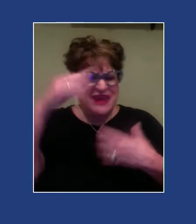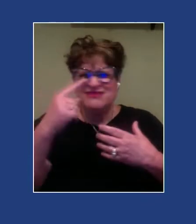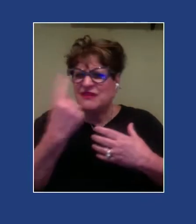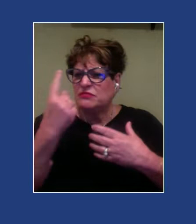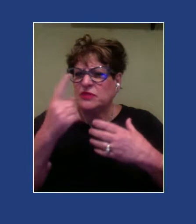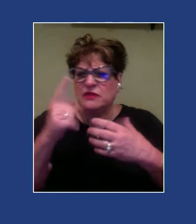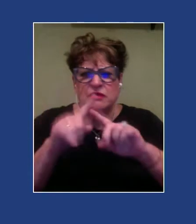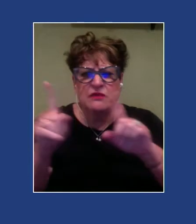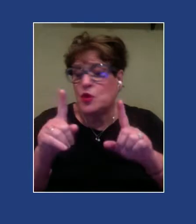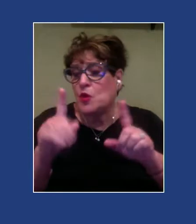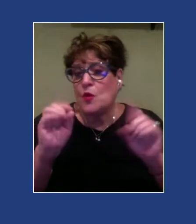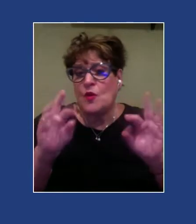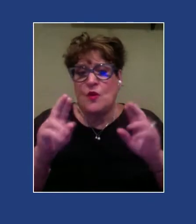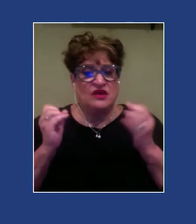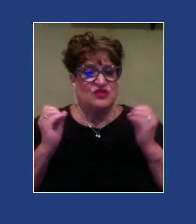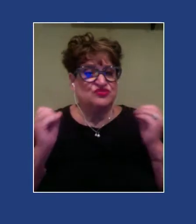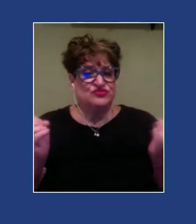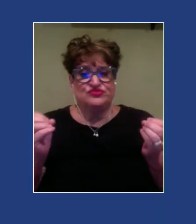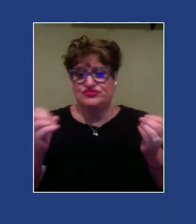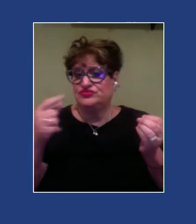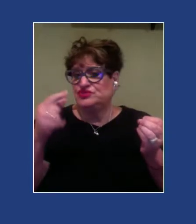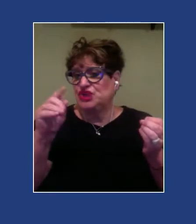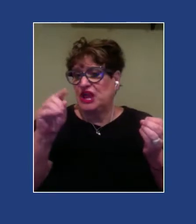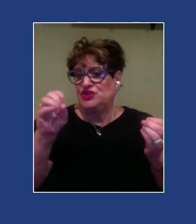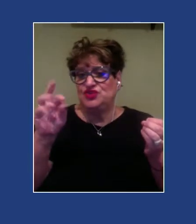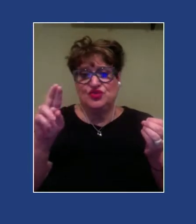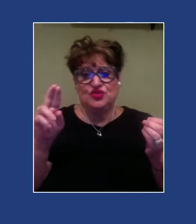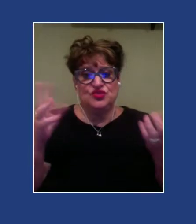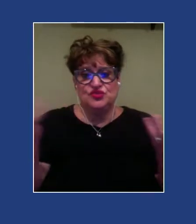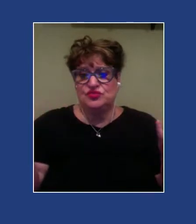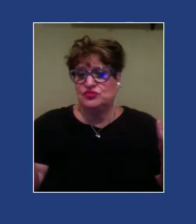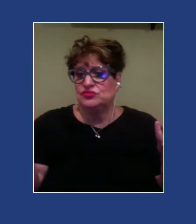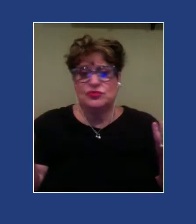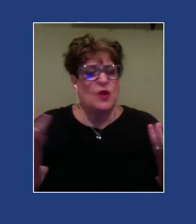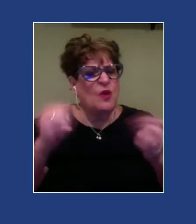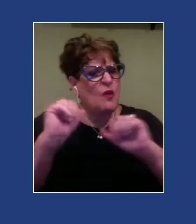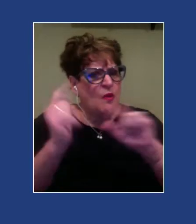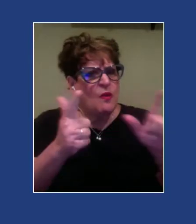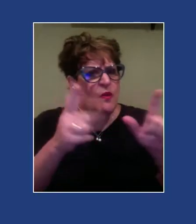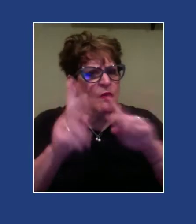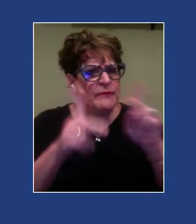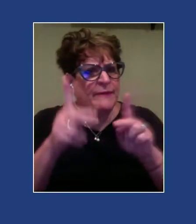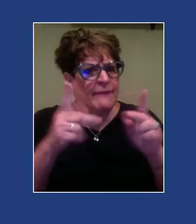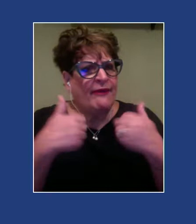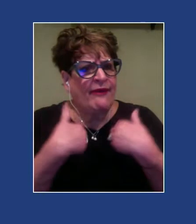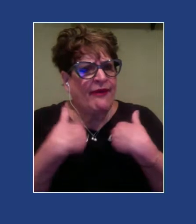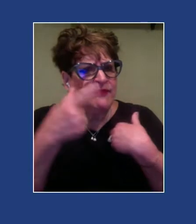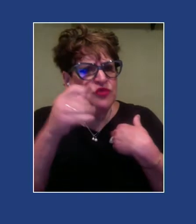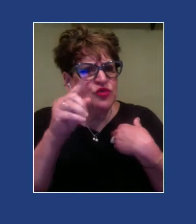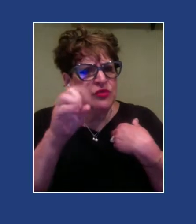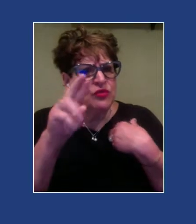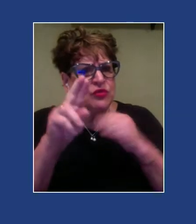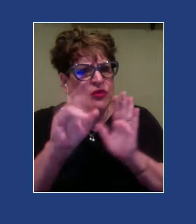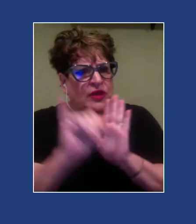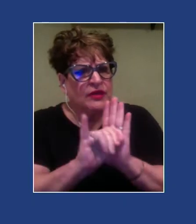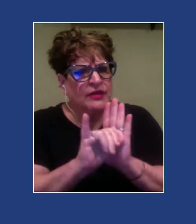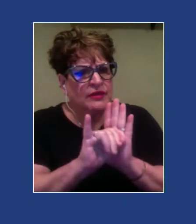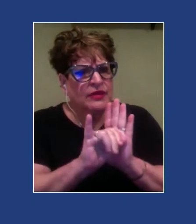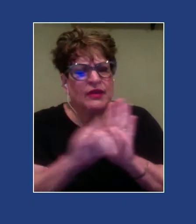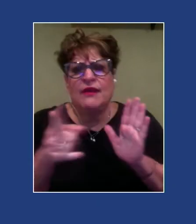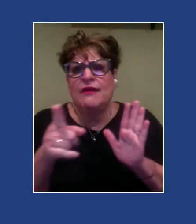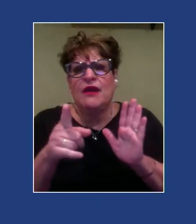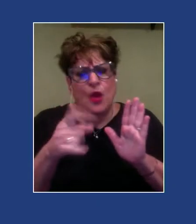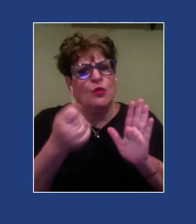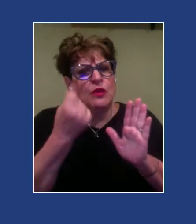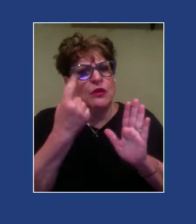no gender at all. All people have a gender identity, and we also appreciate that many people have a gender identity